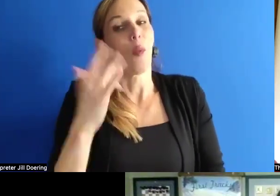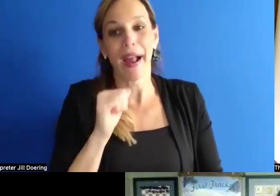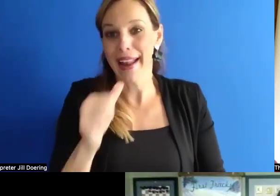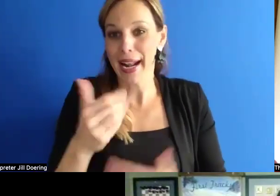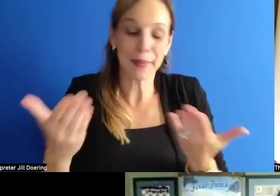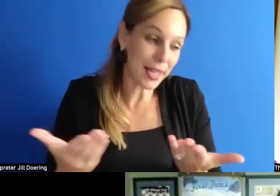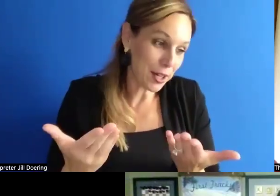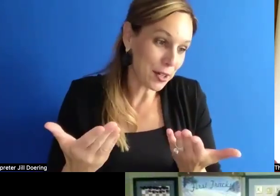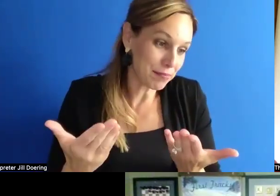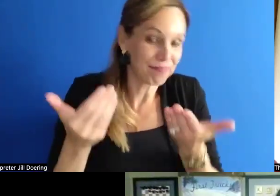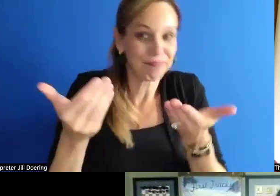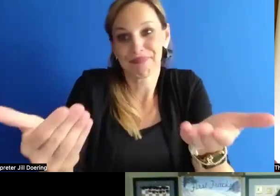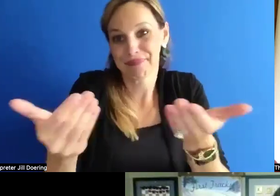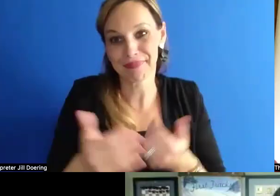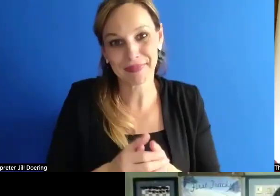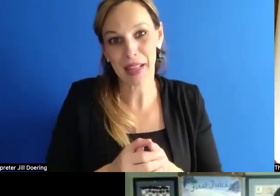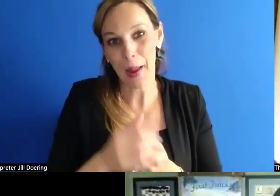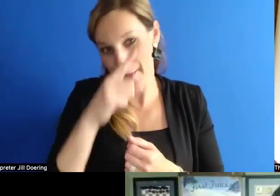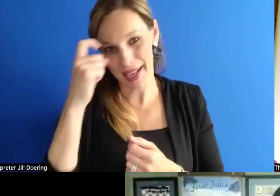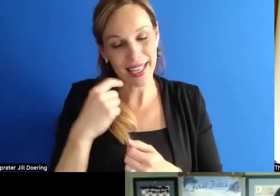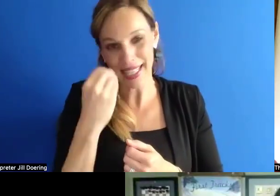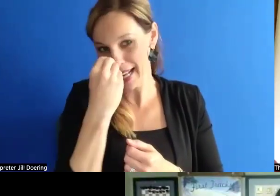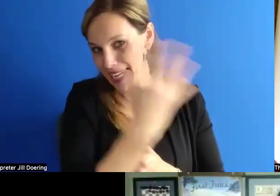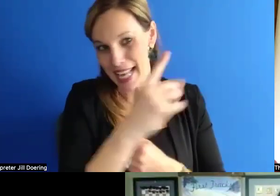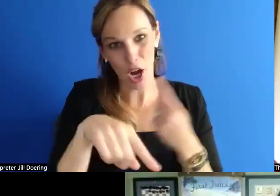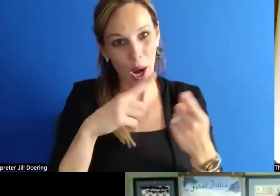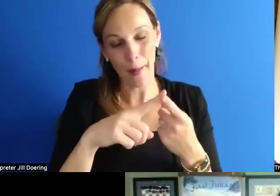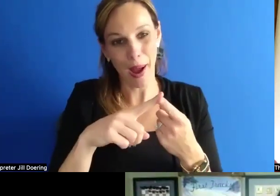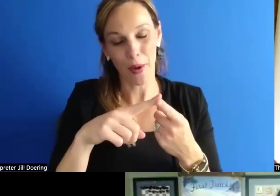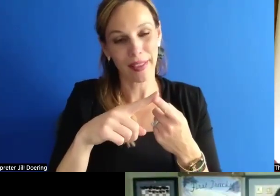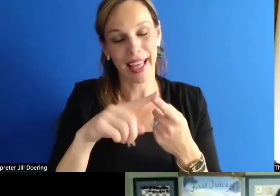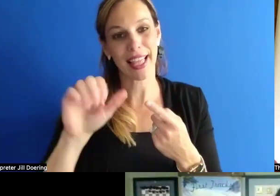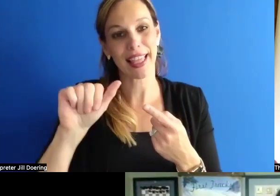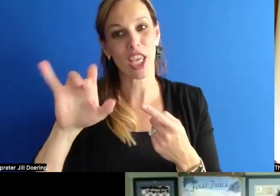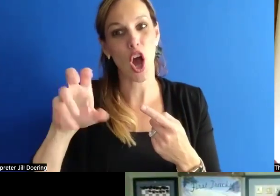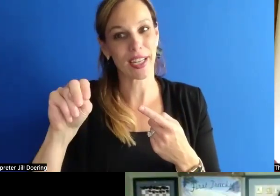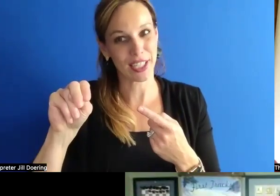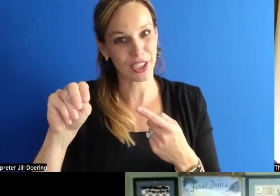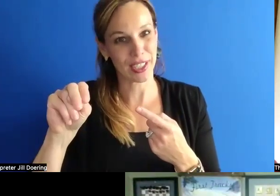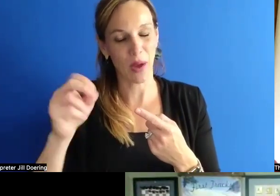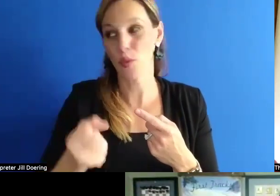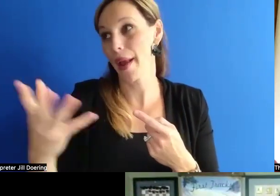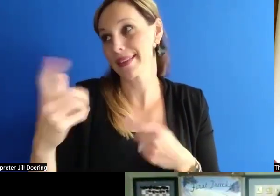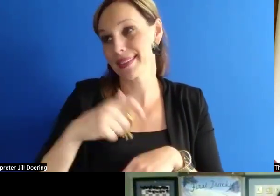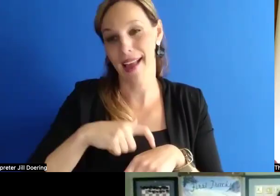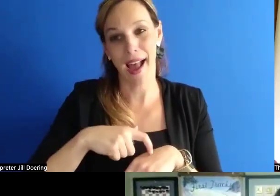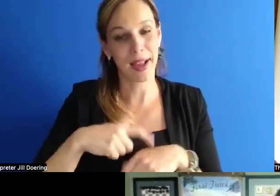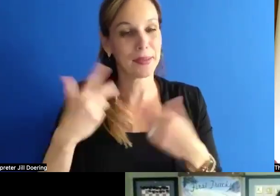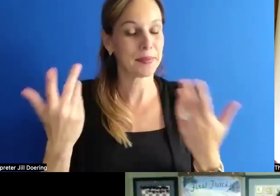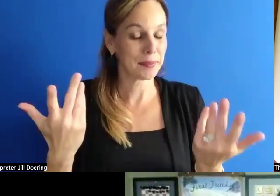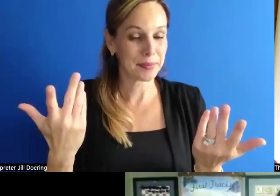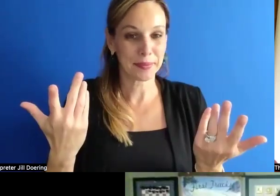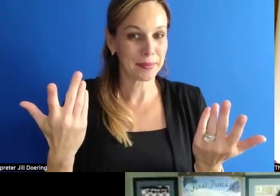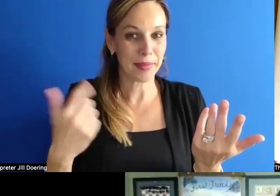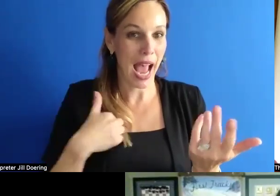as well. So, because I didn't care about the audition one bit and I was just wasting time and